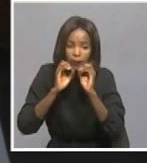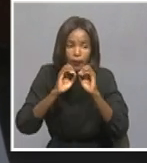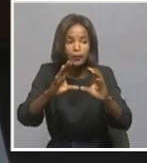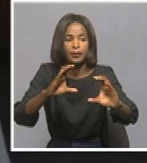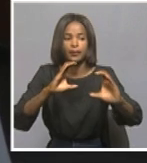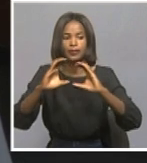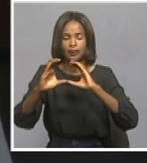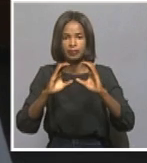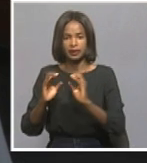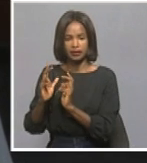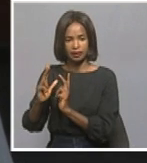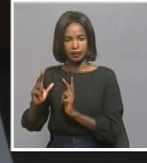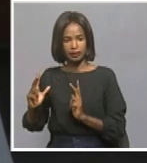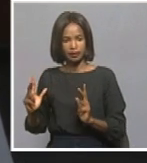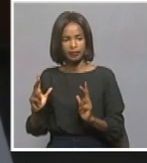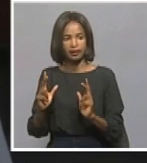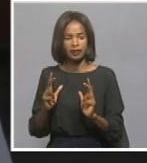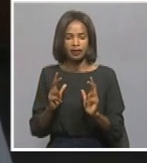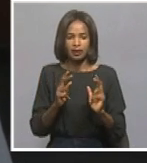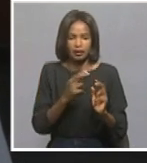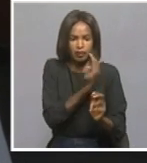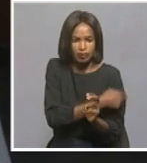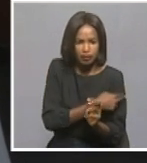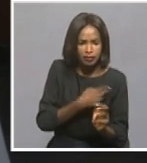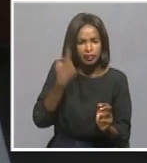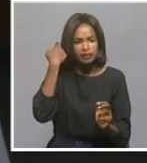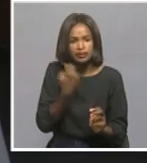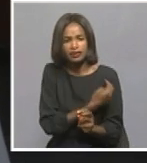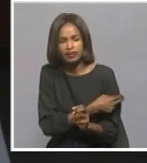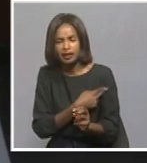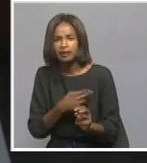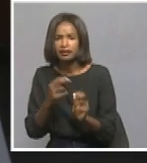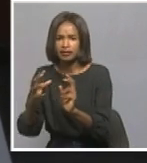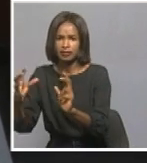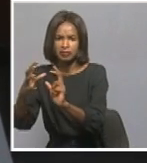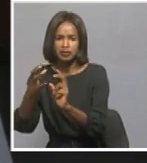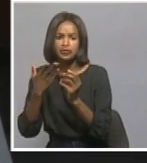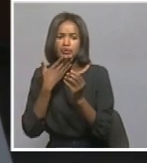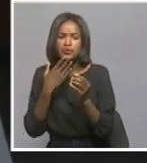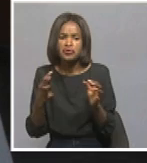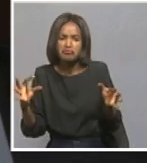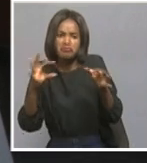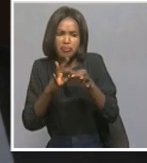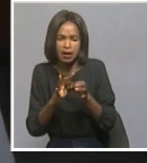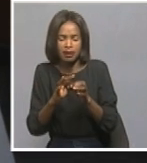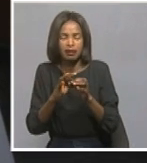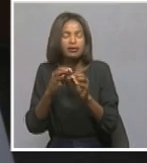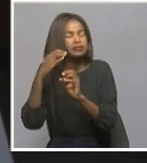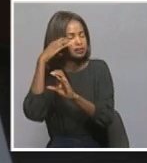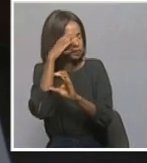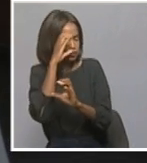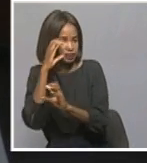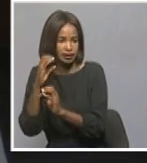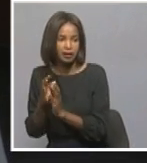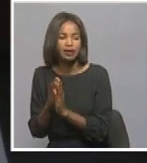community members and various stakeholders, whether it's the health sector or non-health sectors, and then also just to share information reaching nationally as